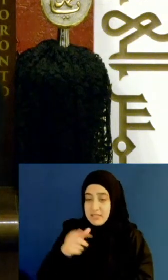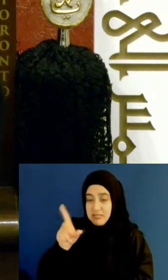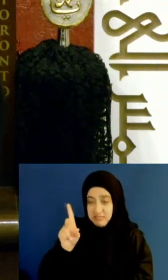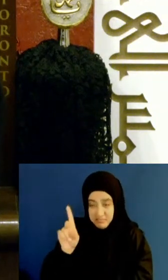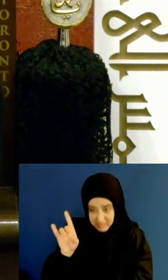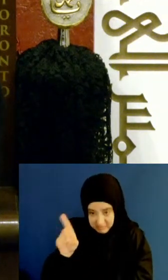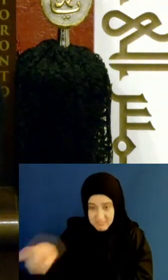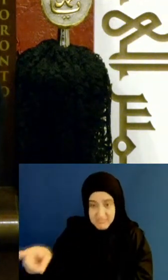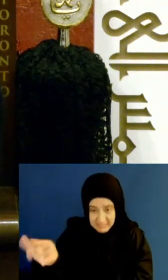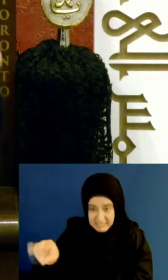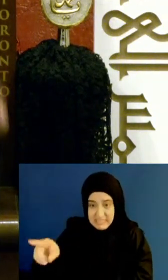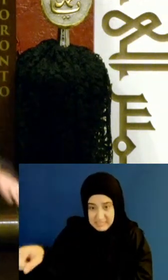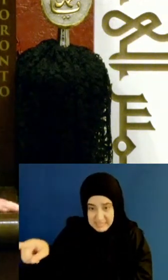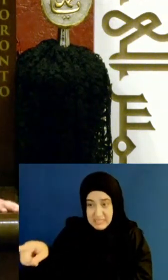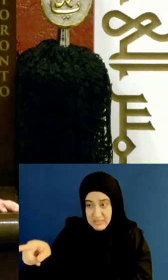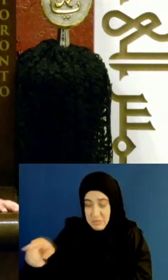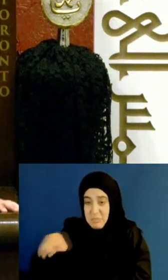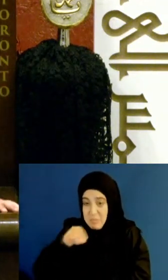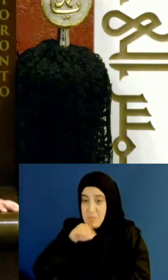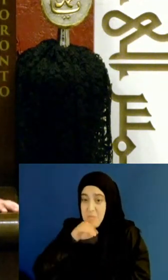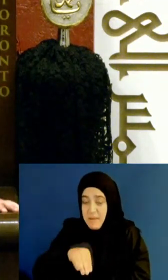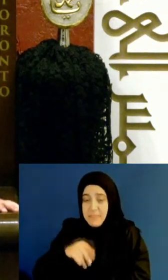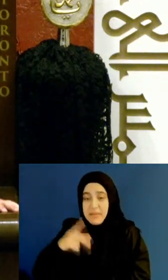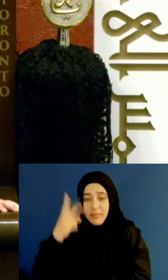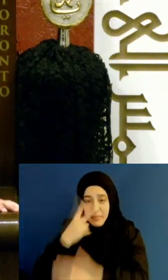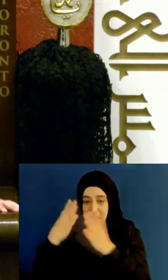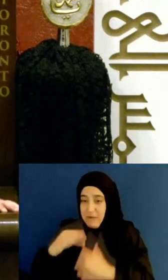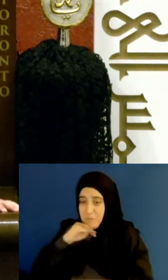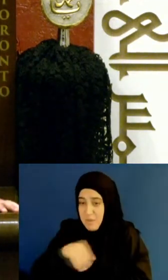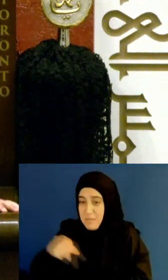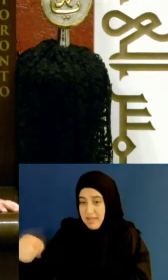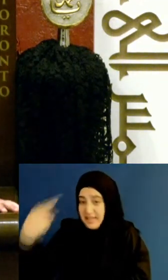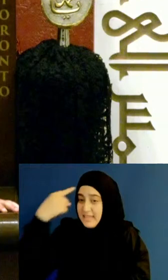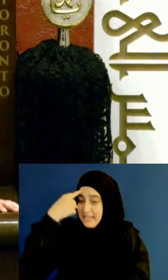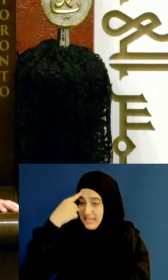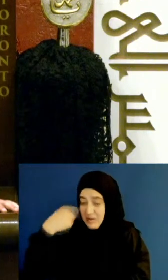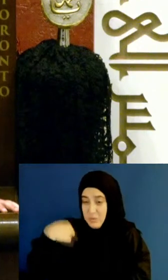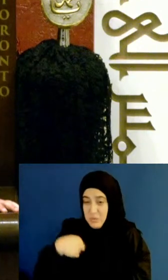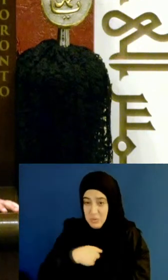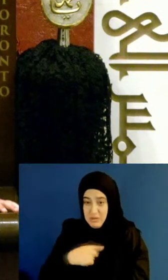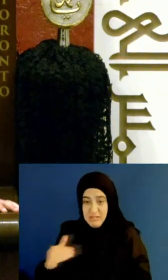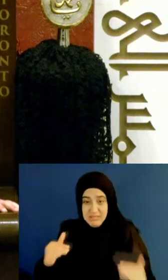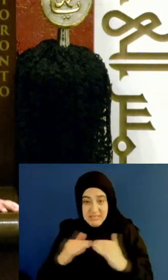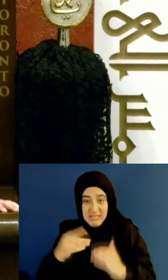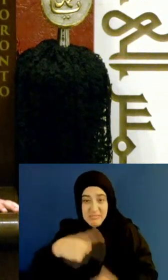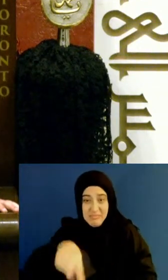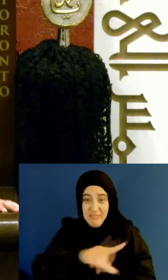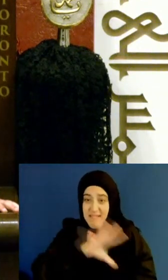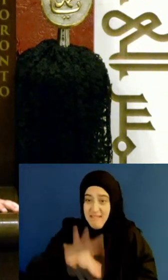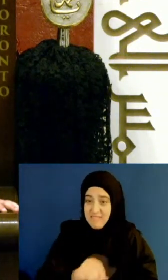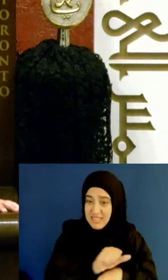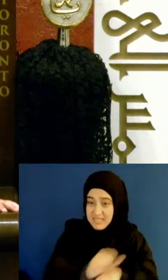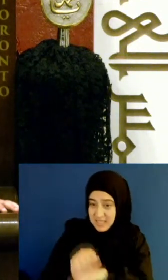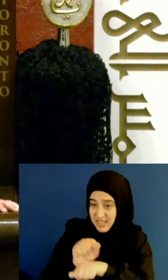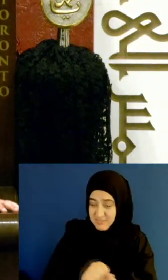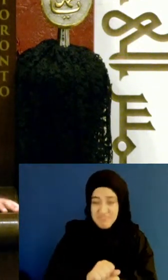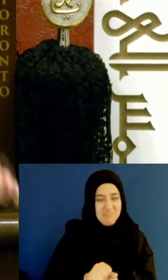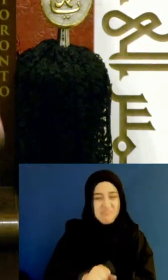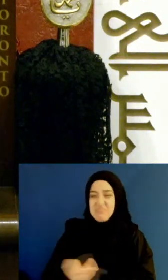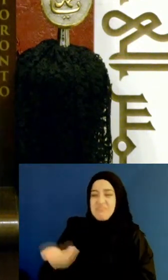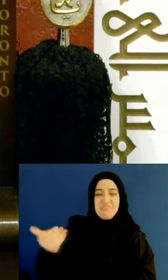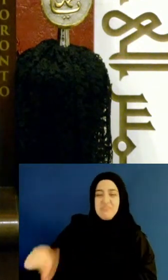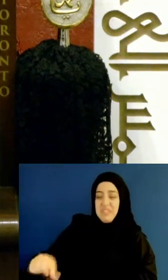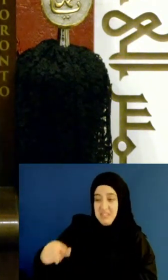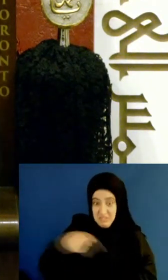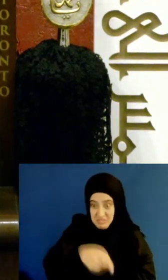the African slaves? We reject this religion on the basis of equality." Abadan la. They